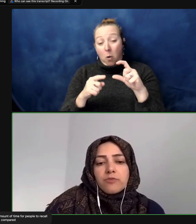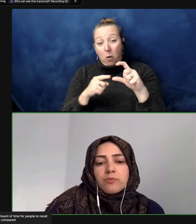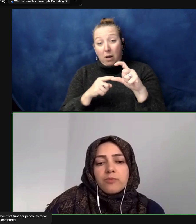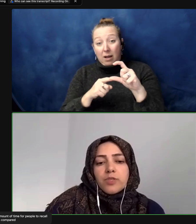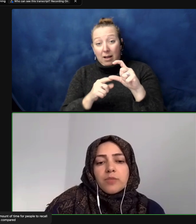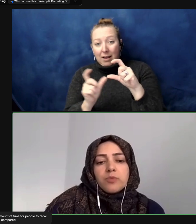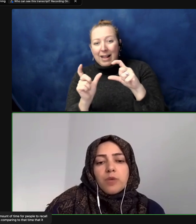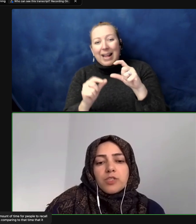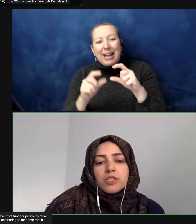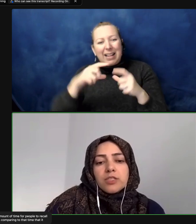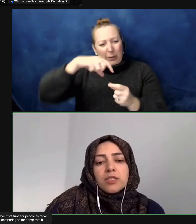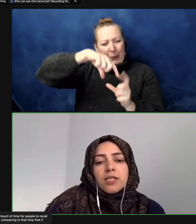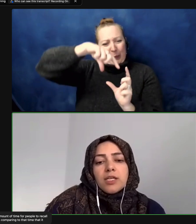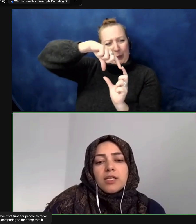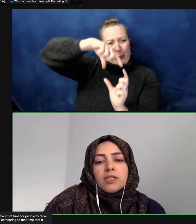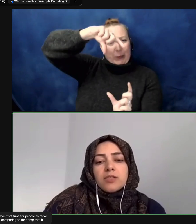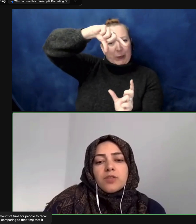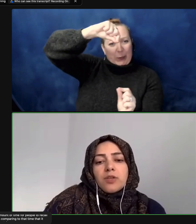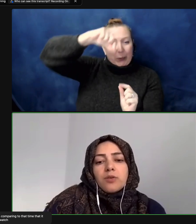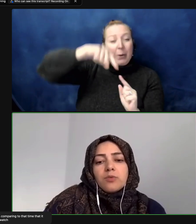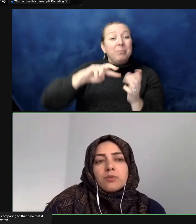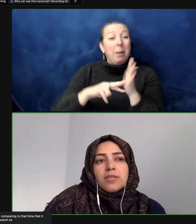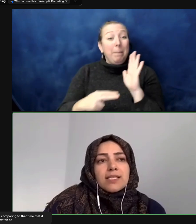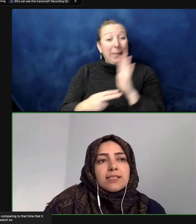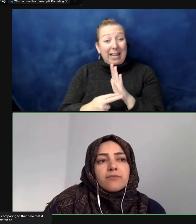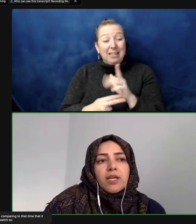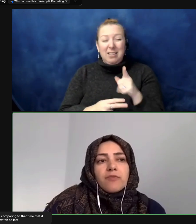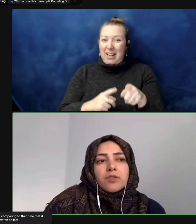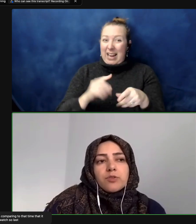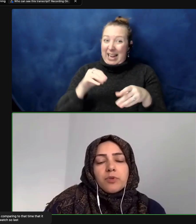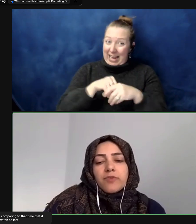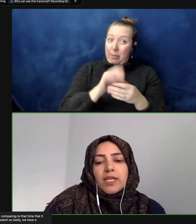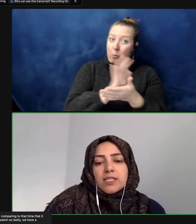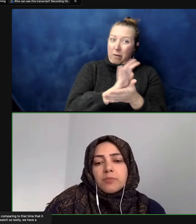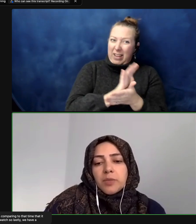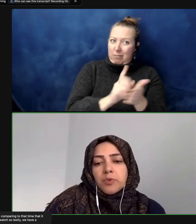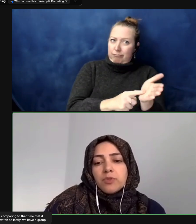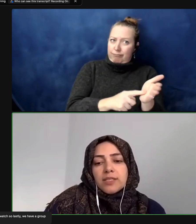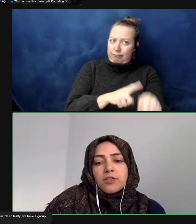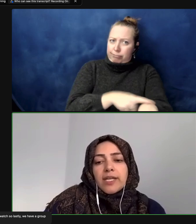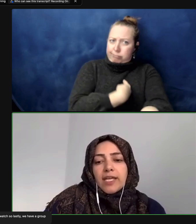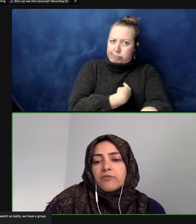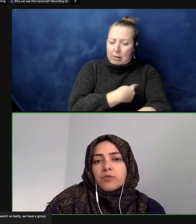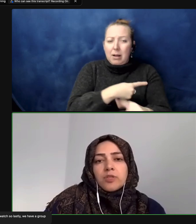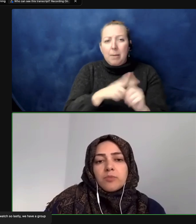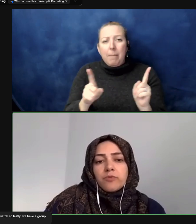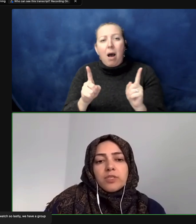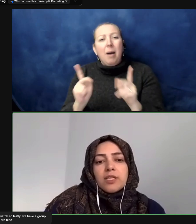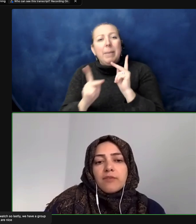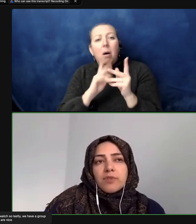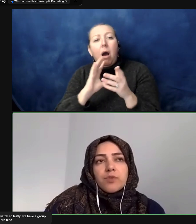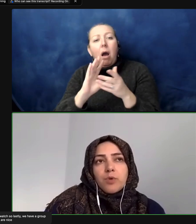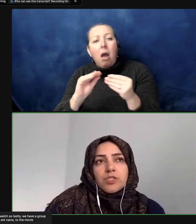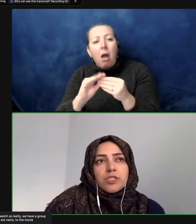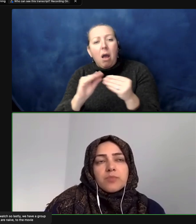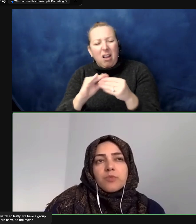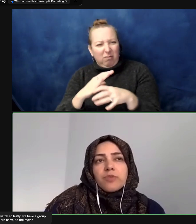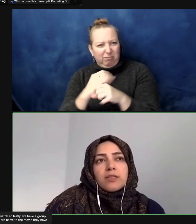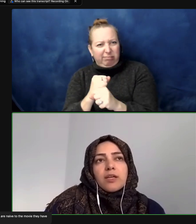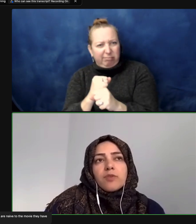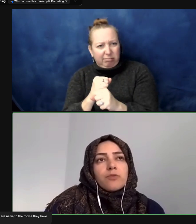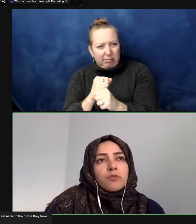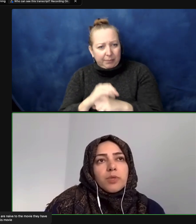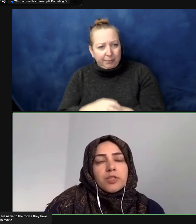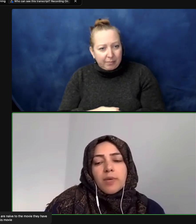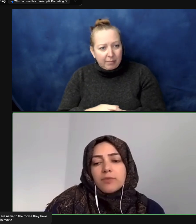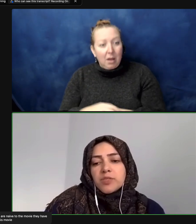it took for them to watch it. So lastly, we have a group of 18 people that are naive to the movie. They have never watched this movie